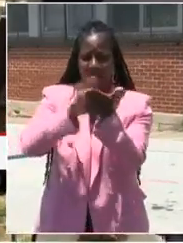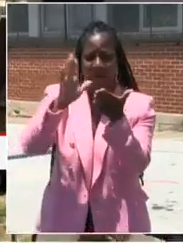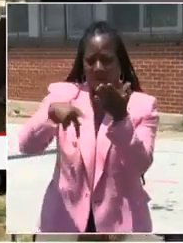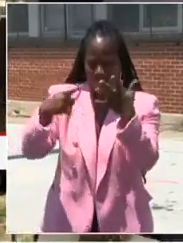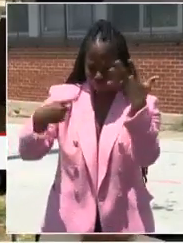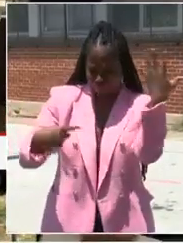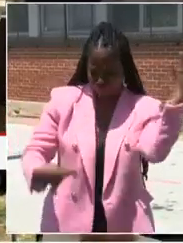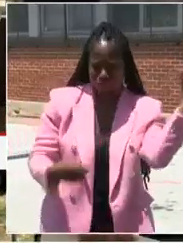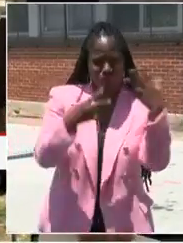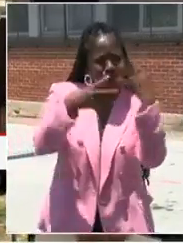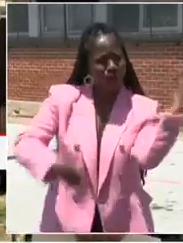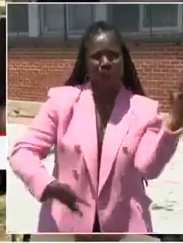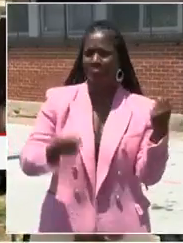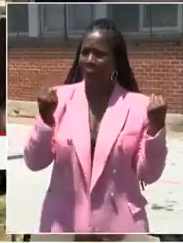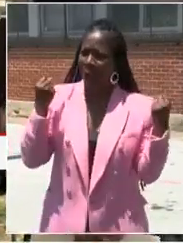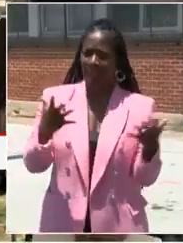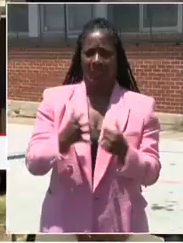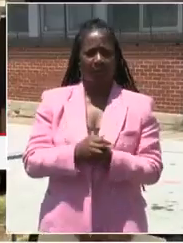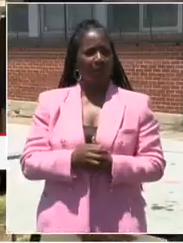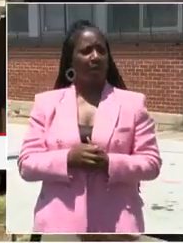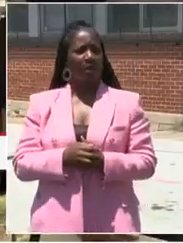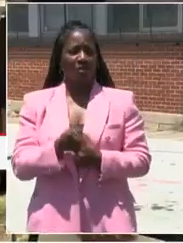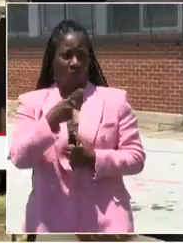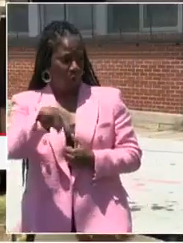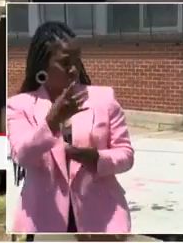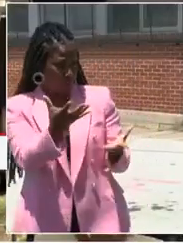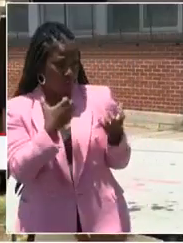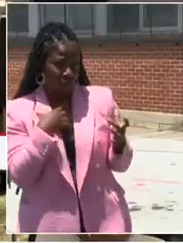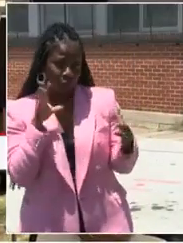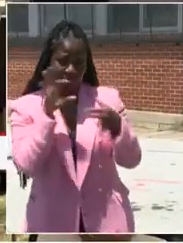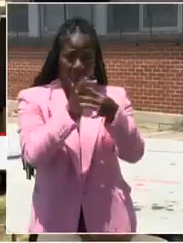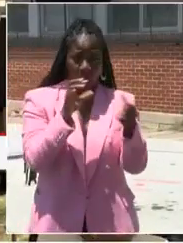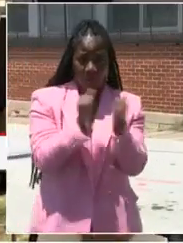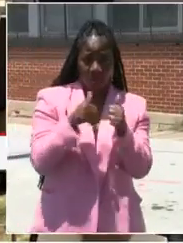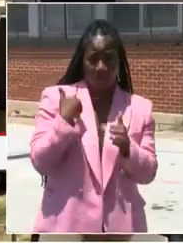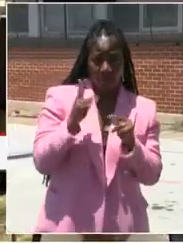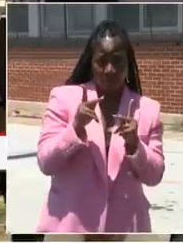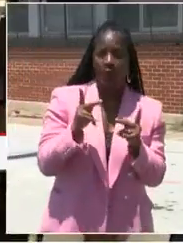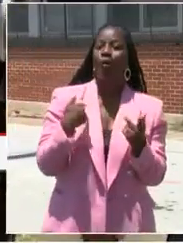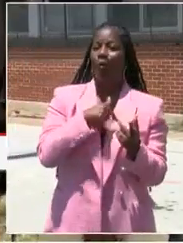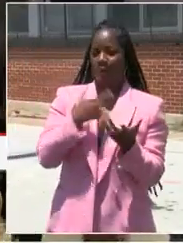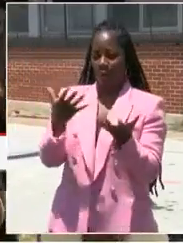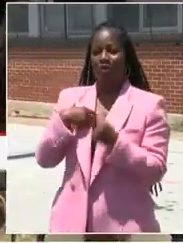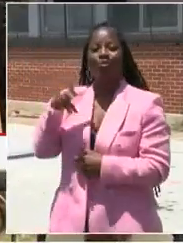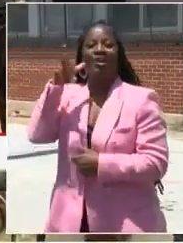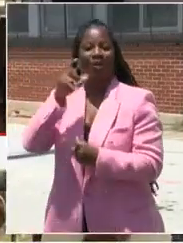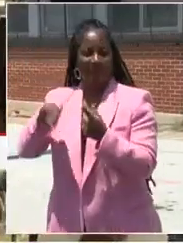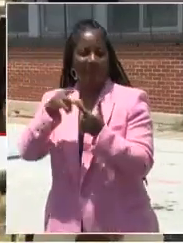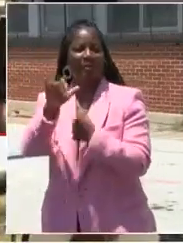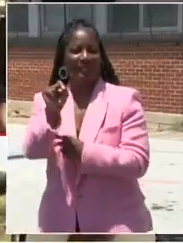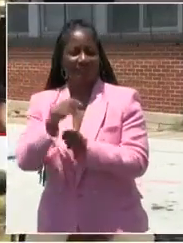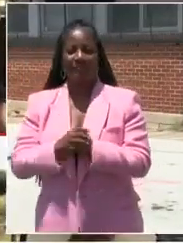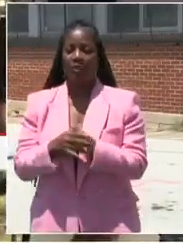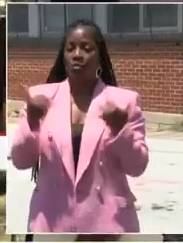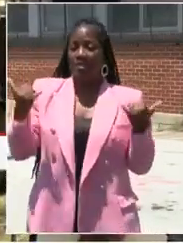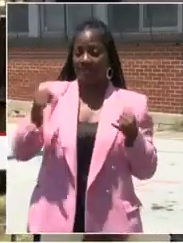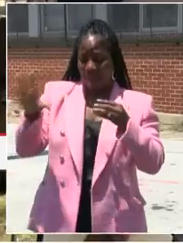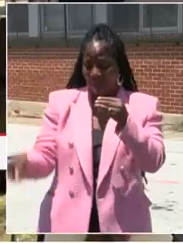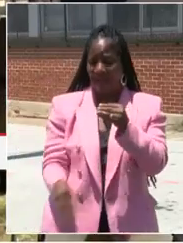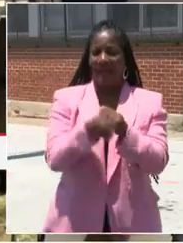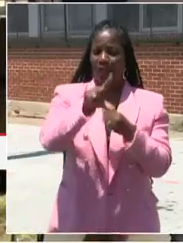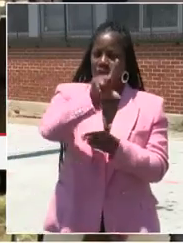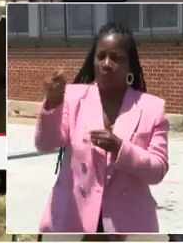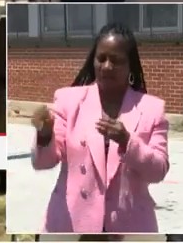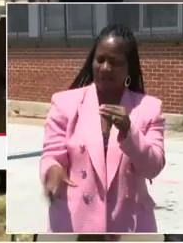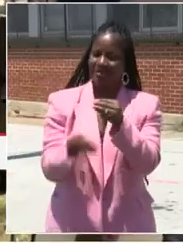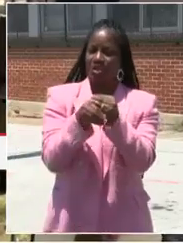idea about connecting with young people, we want to hear about it. And so today we will be awarding 20 additional